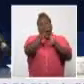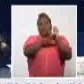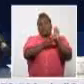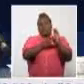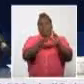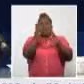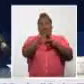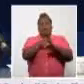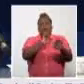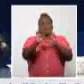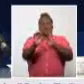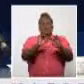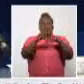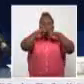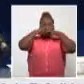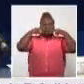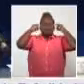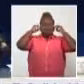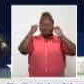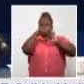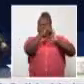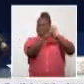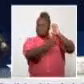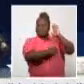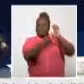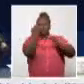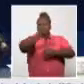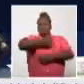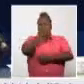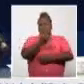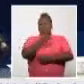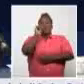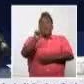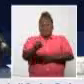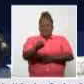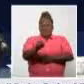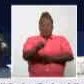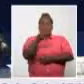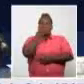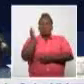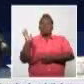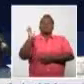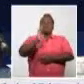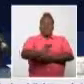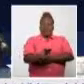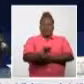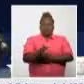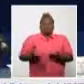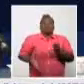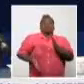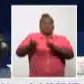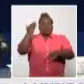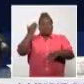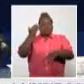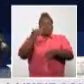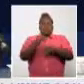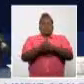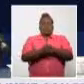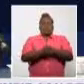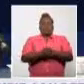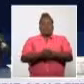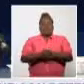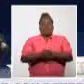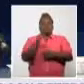restrictions that have been proposed, thus leading to an increase of cases. And we know that all Cubans are going to